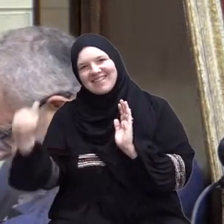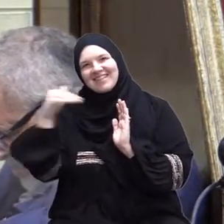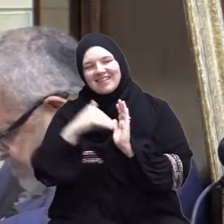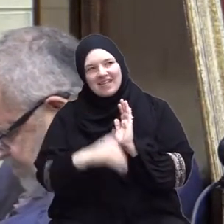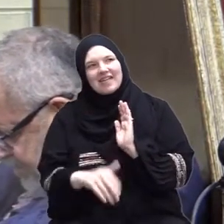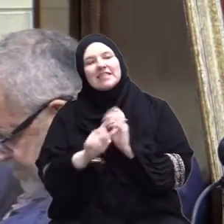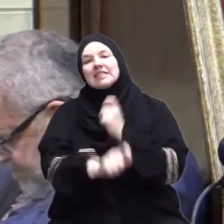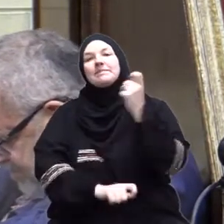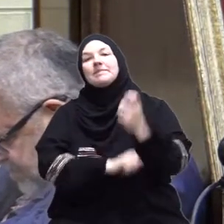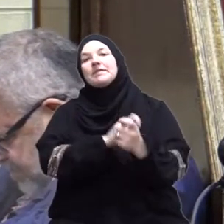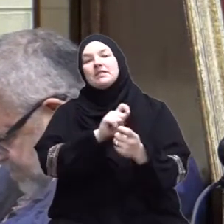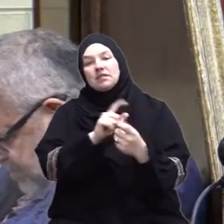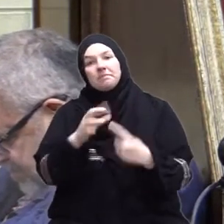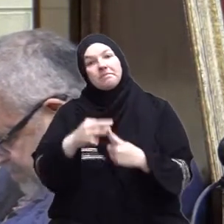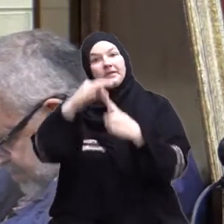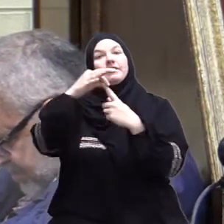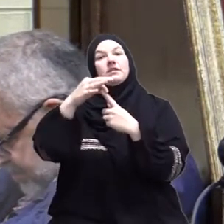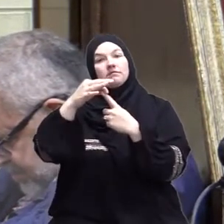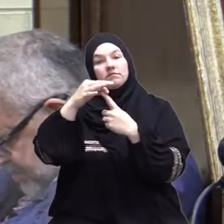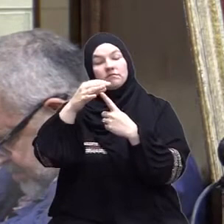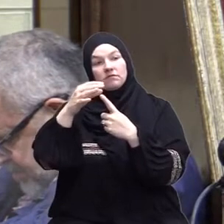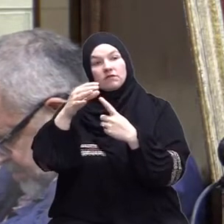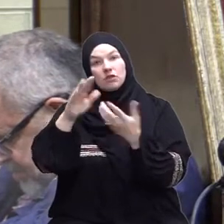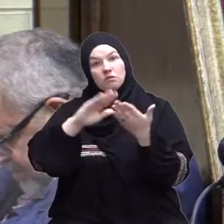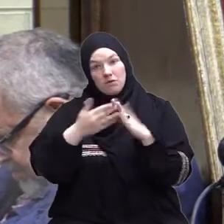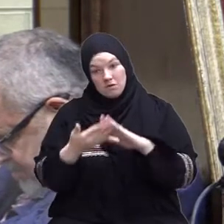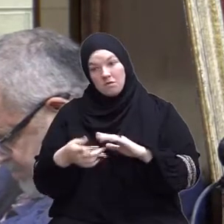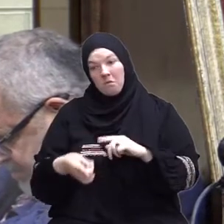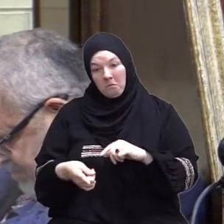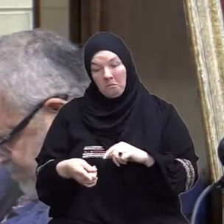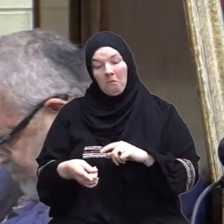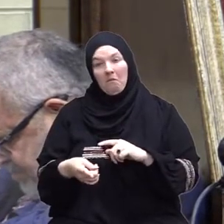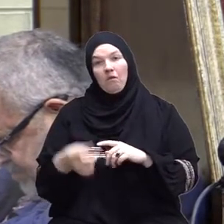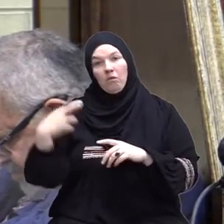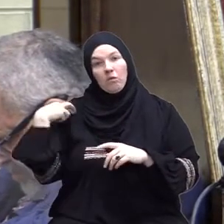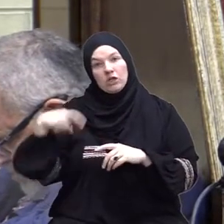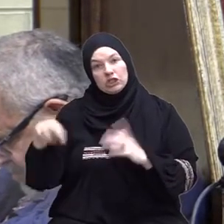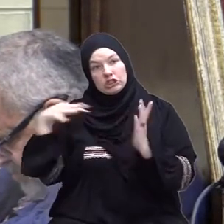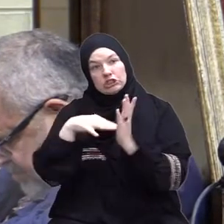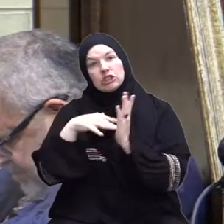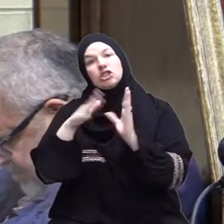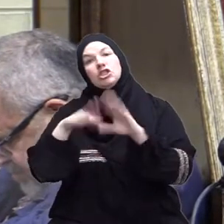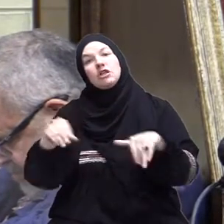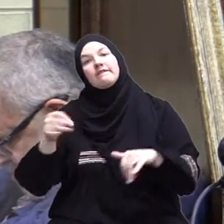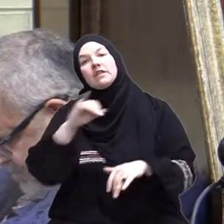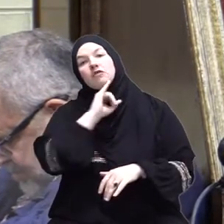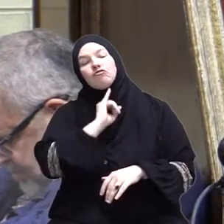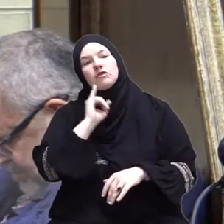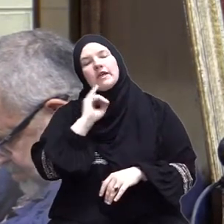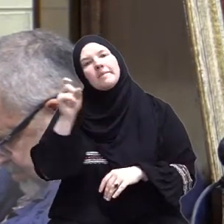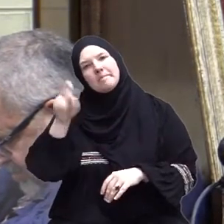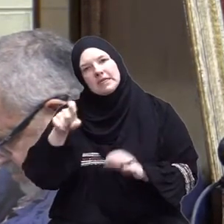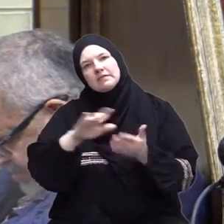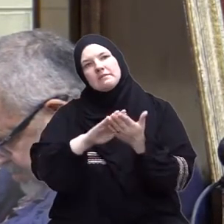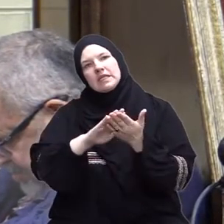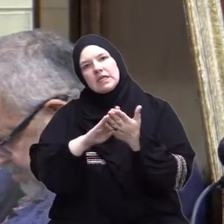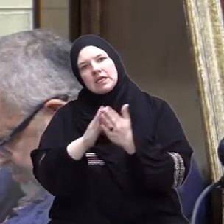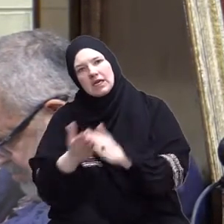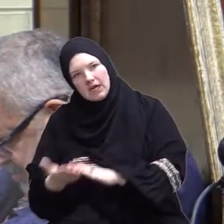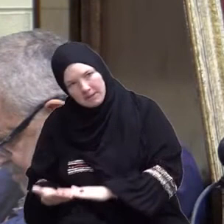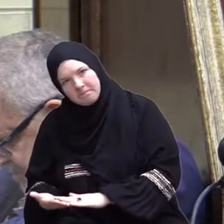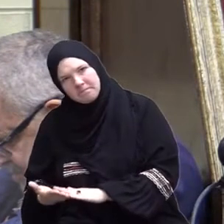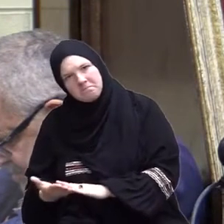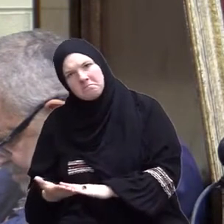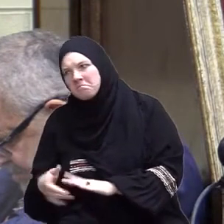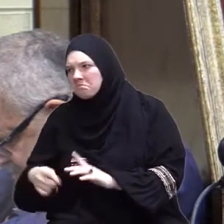significant community in the history of religious studies, the children of Israel must become of